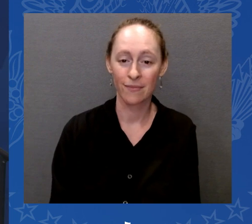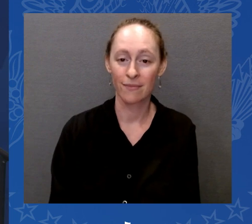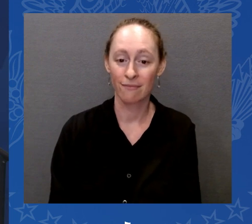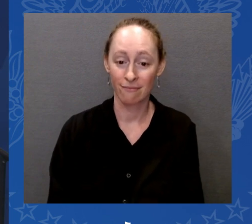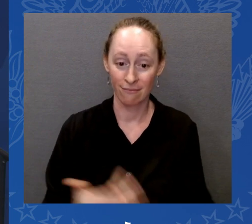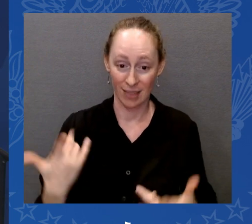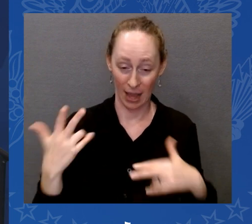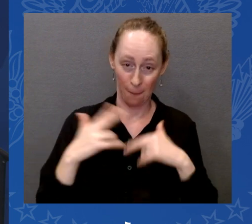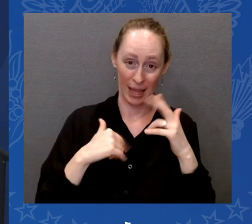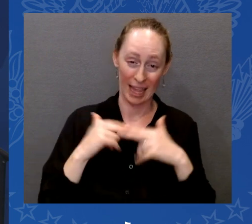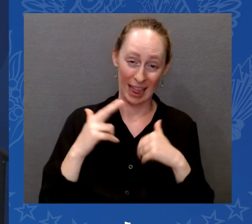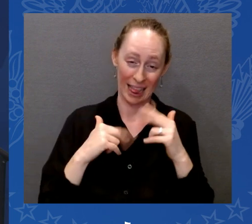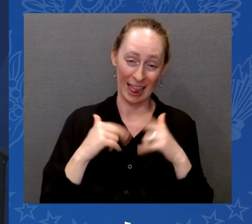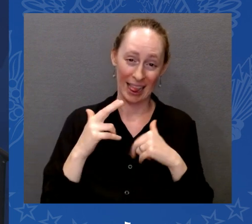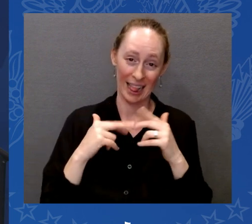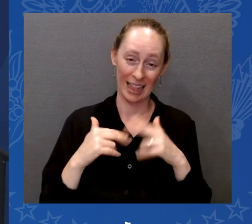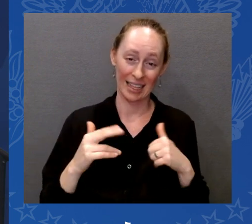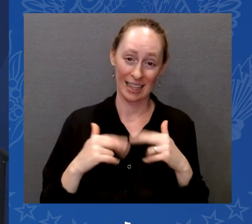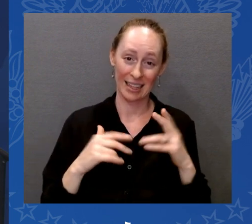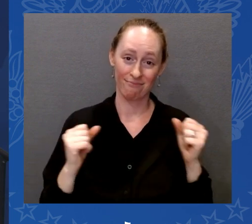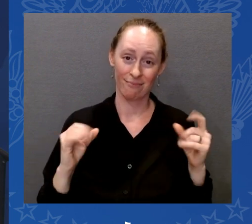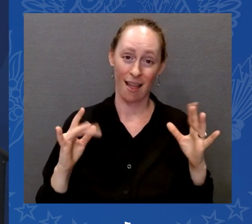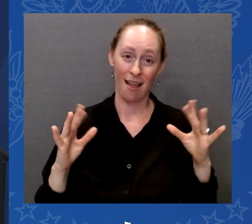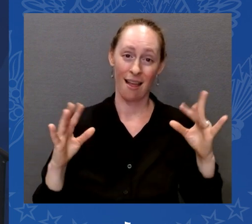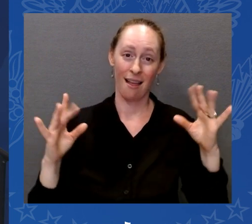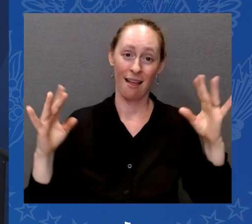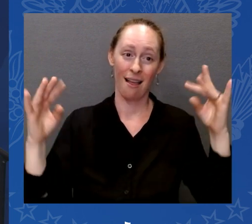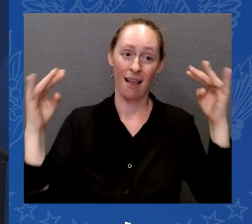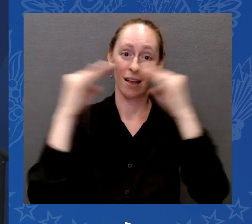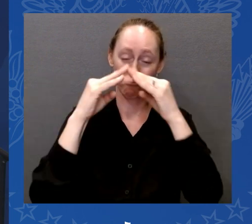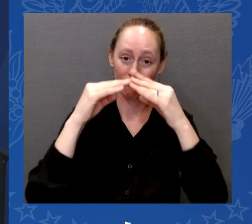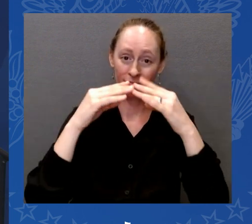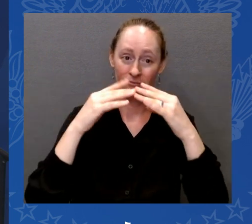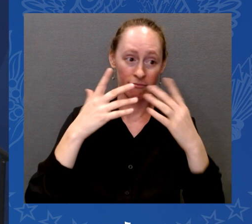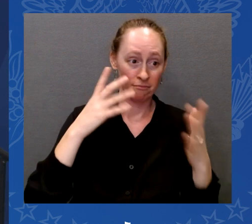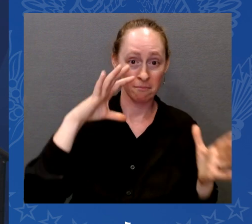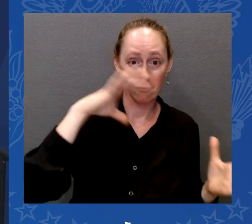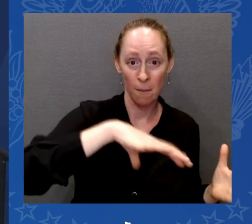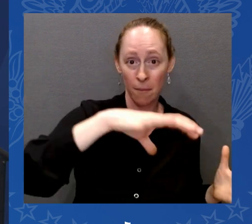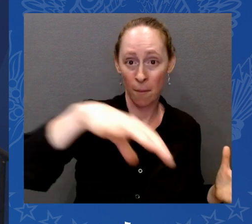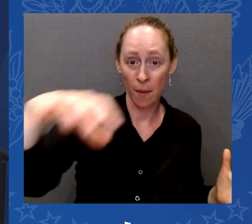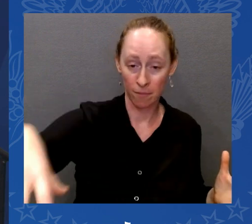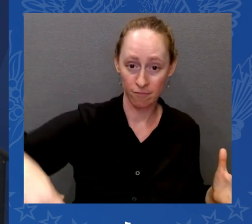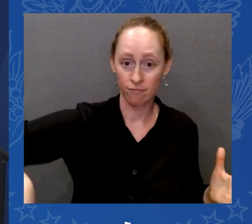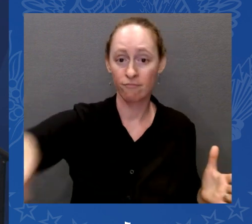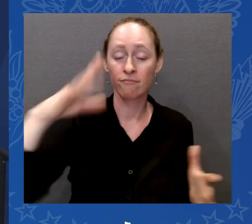these fabs will produce nearly 4 billion chips a year.